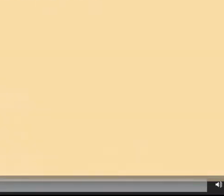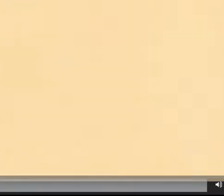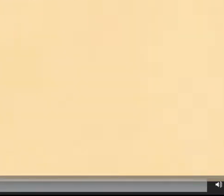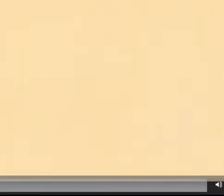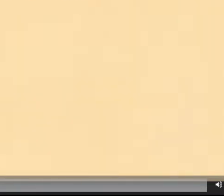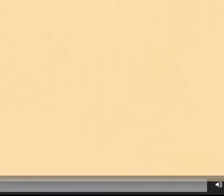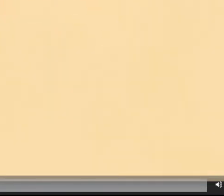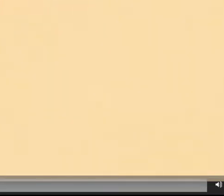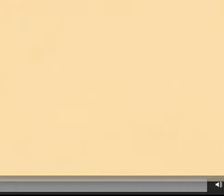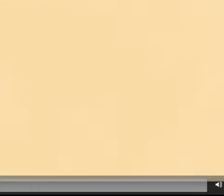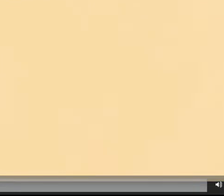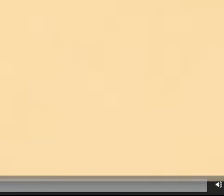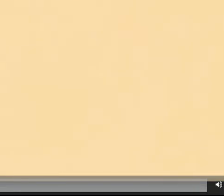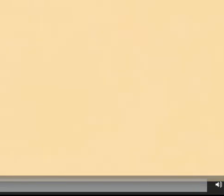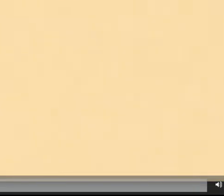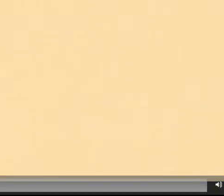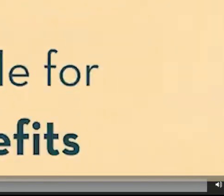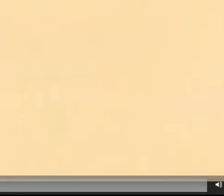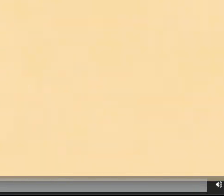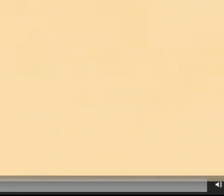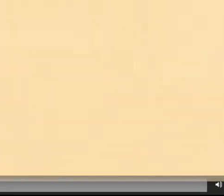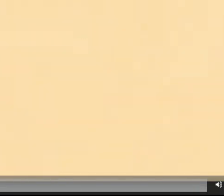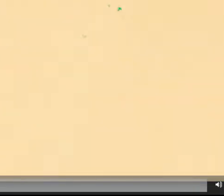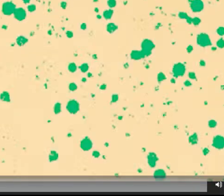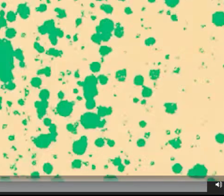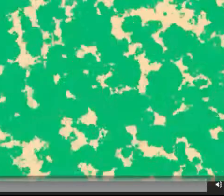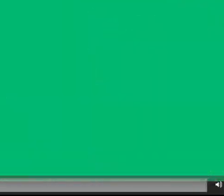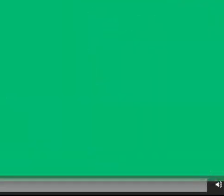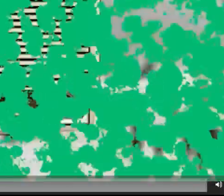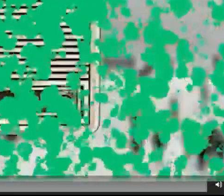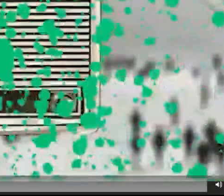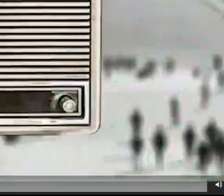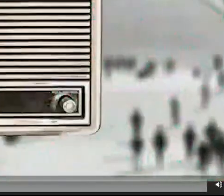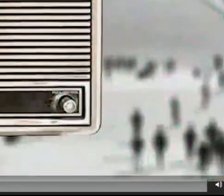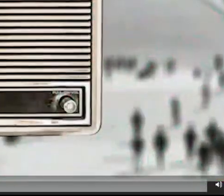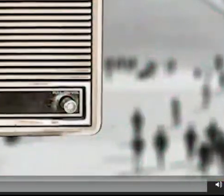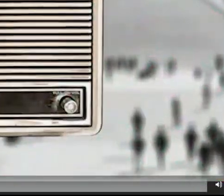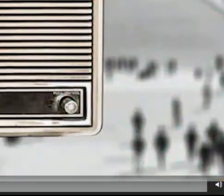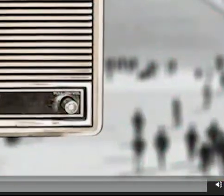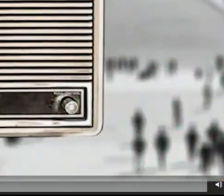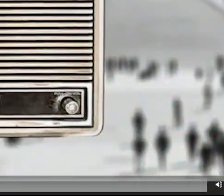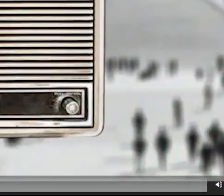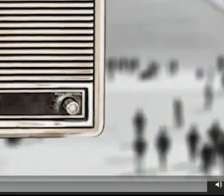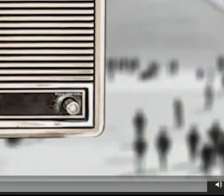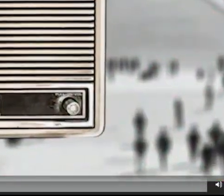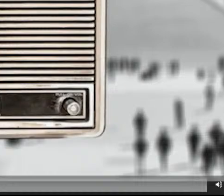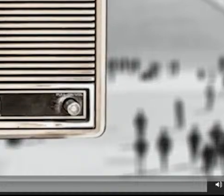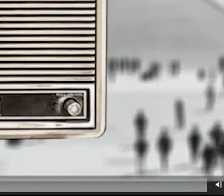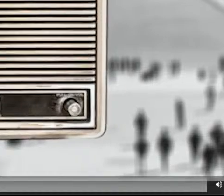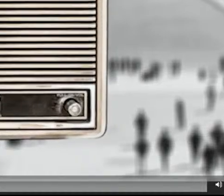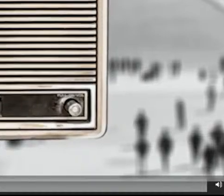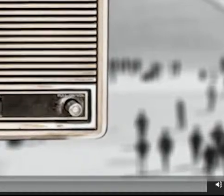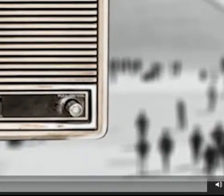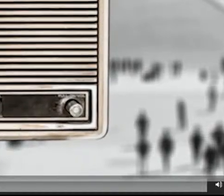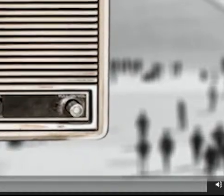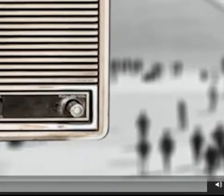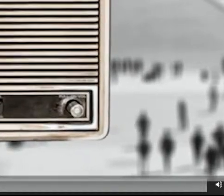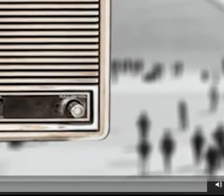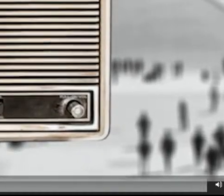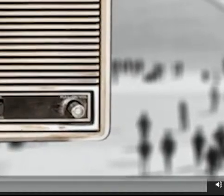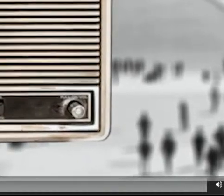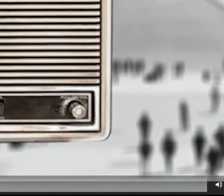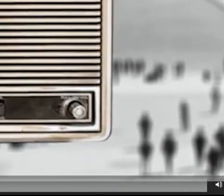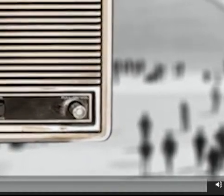for separation and make a determination within 21 days. If you're approved, great! You'll receive your first payment